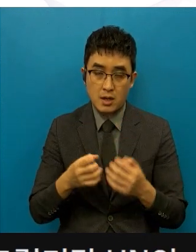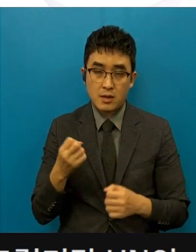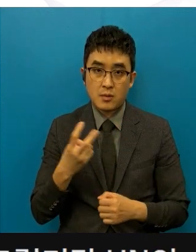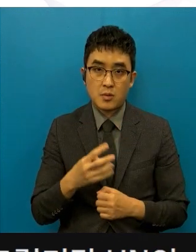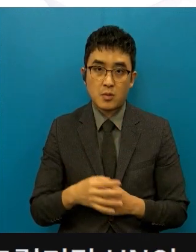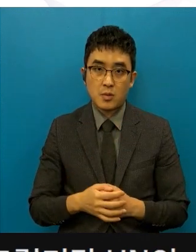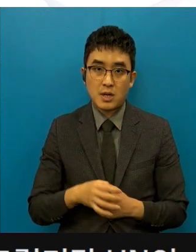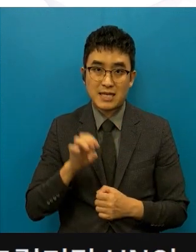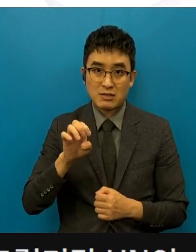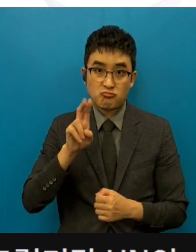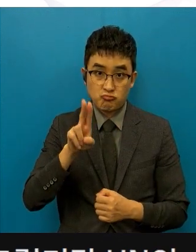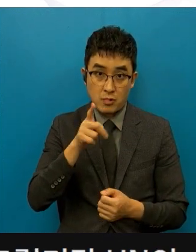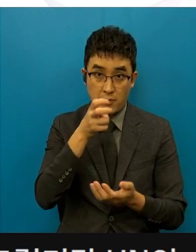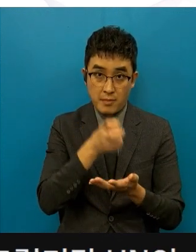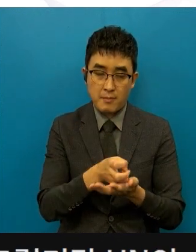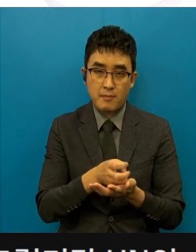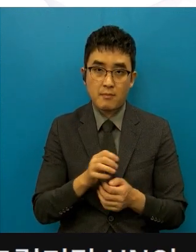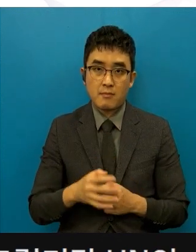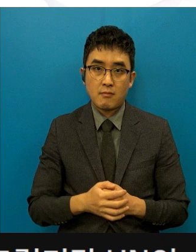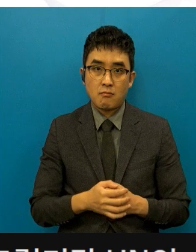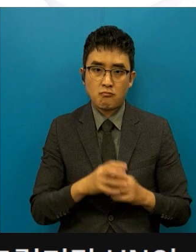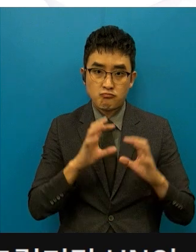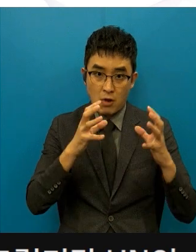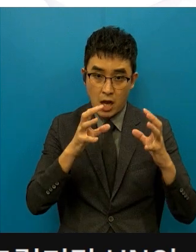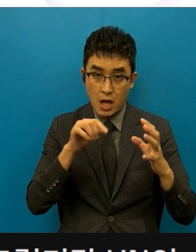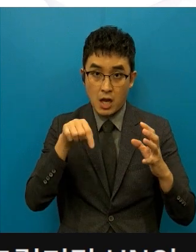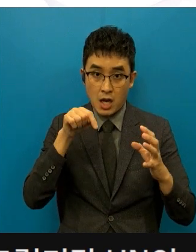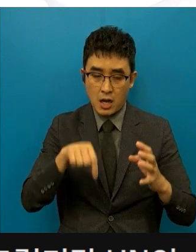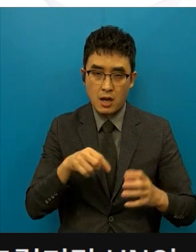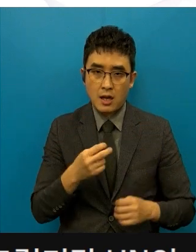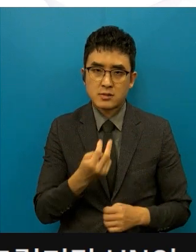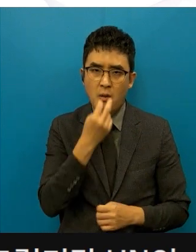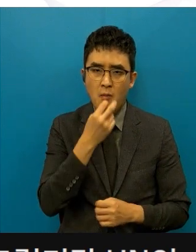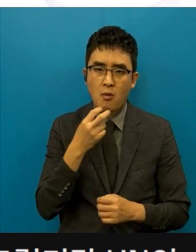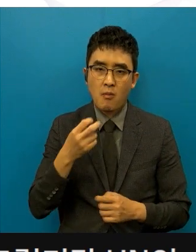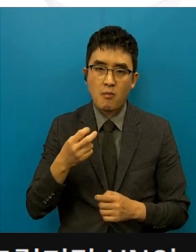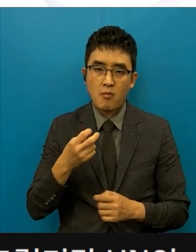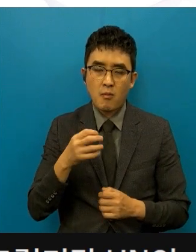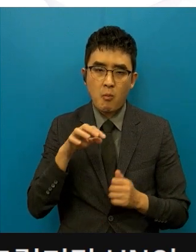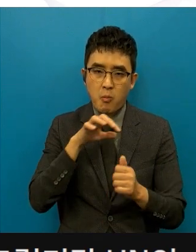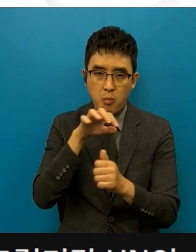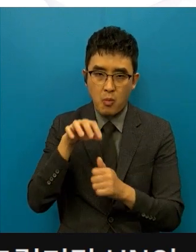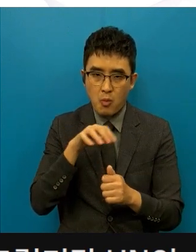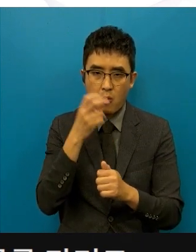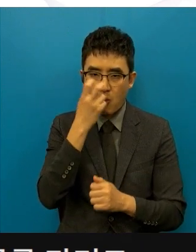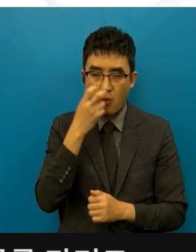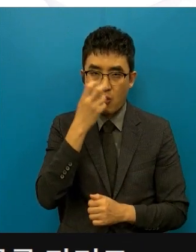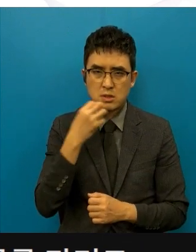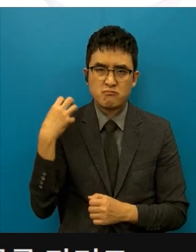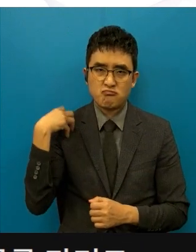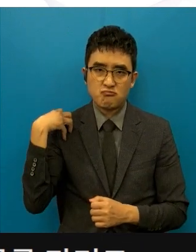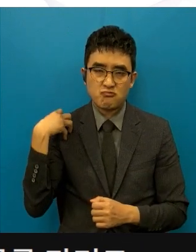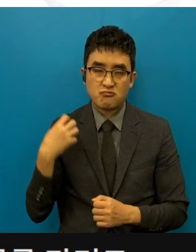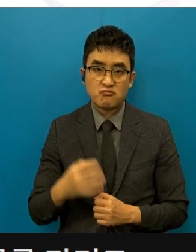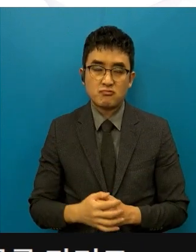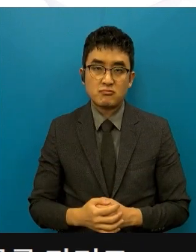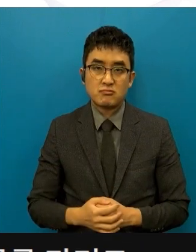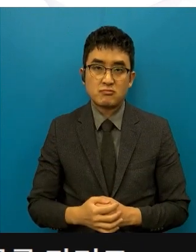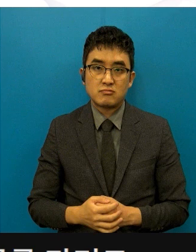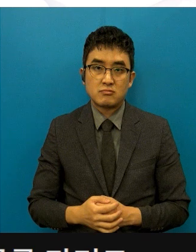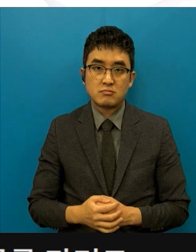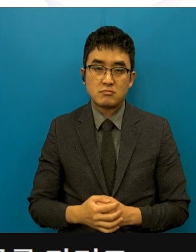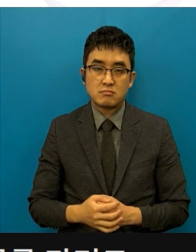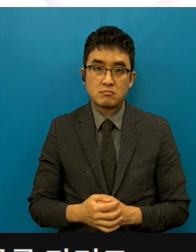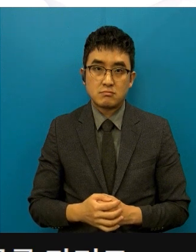a legal framework, I do not see how a state would be fulfilling their obligation to protect life